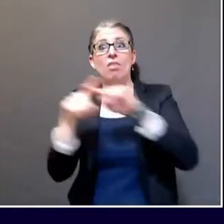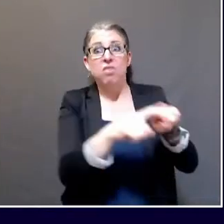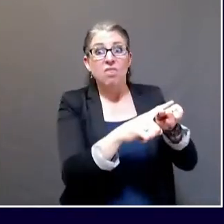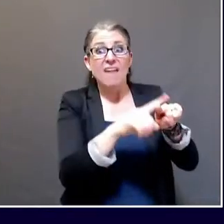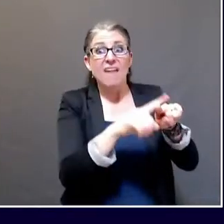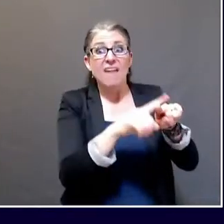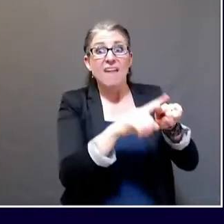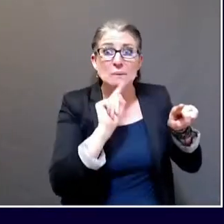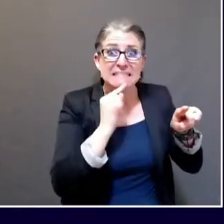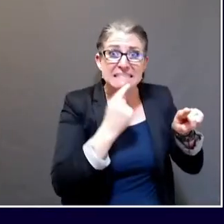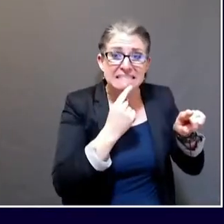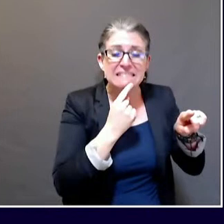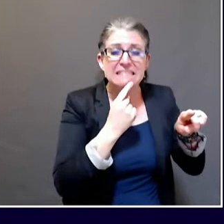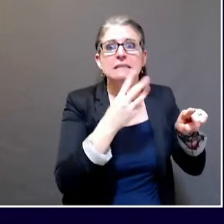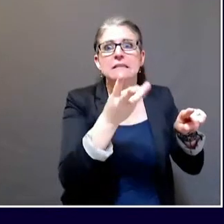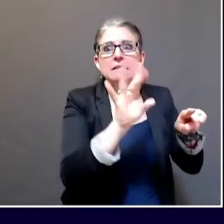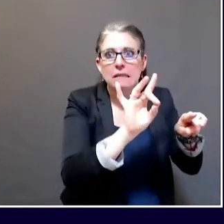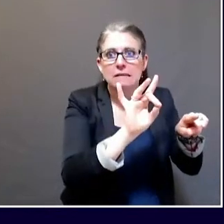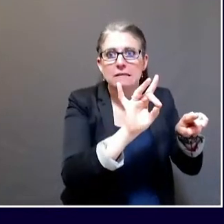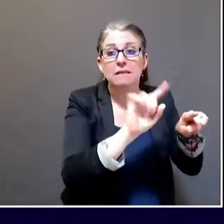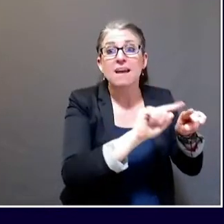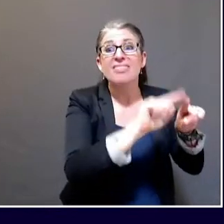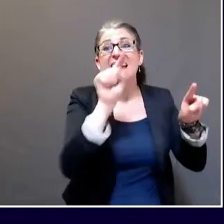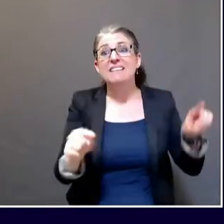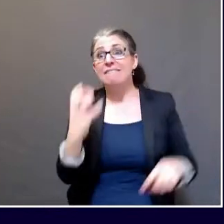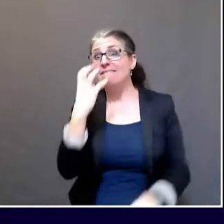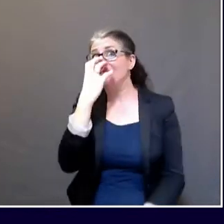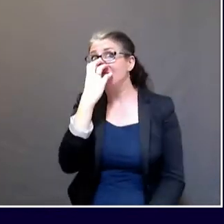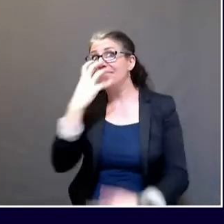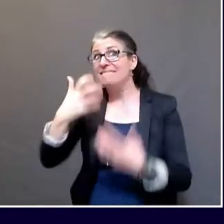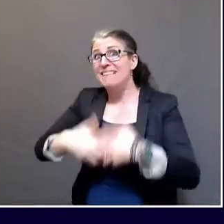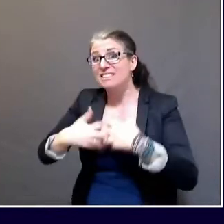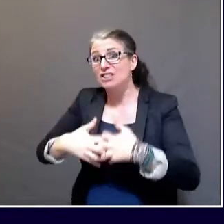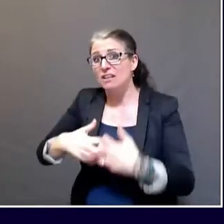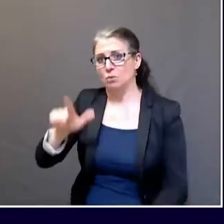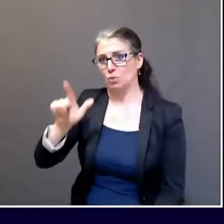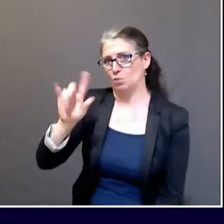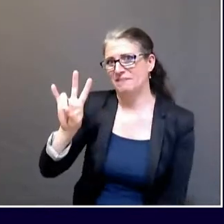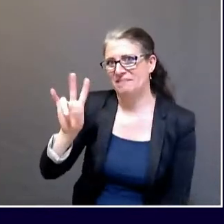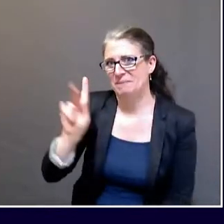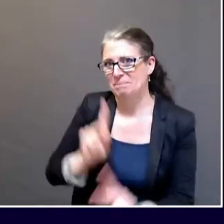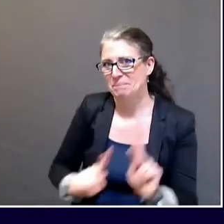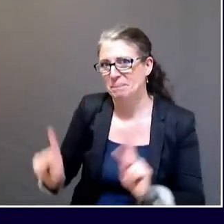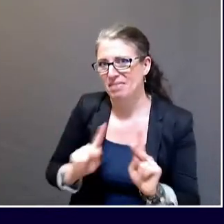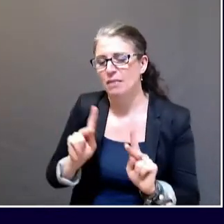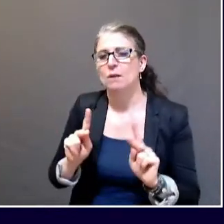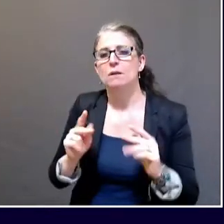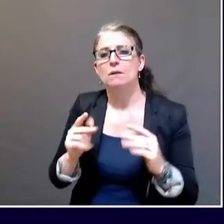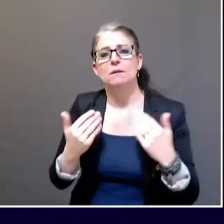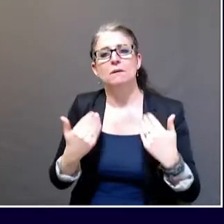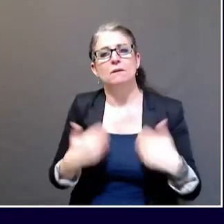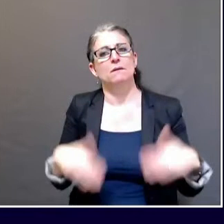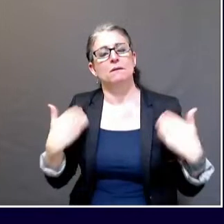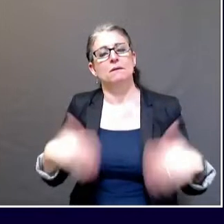on a ventilator. Among all of our 34,000 cases,